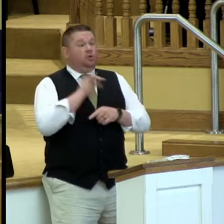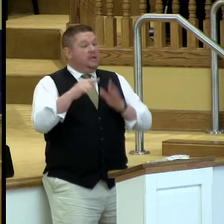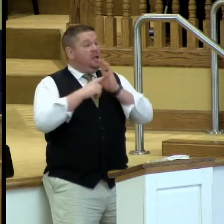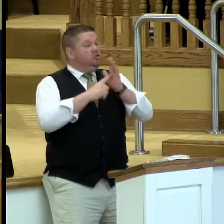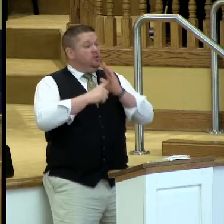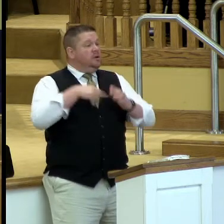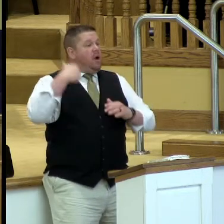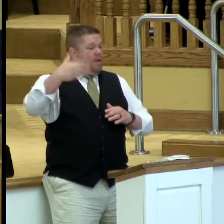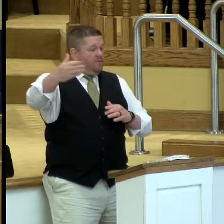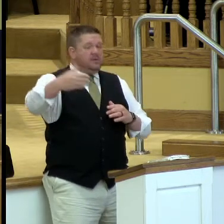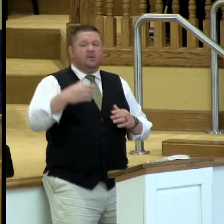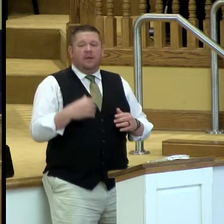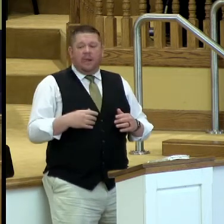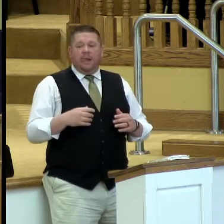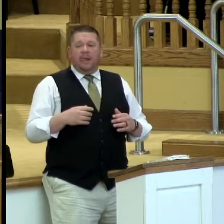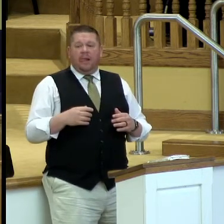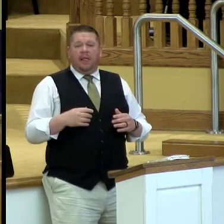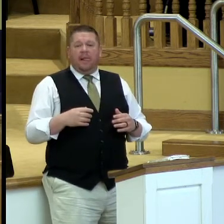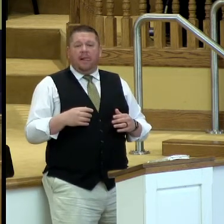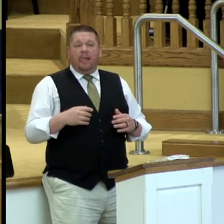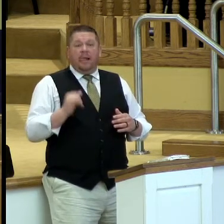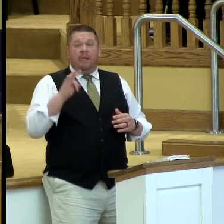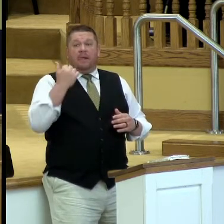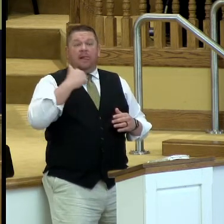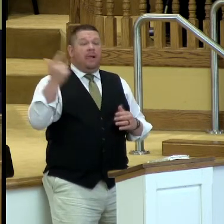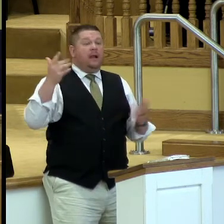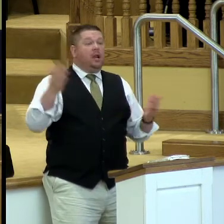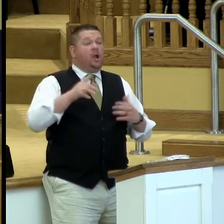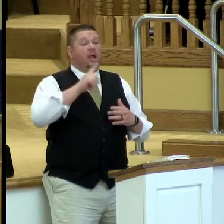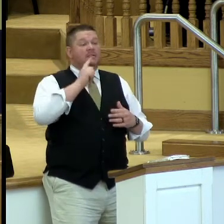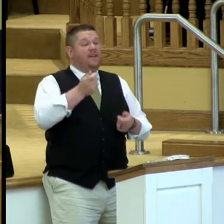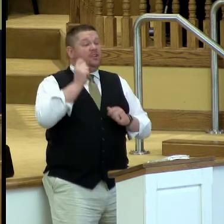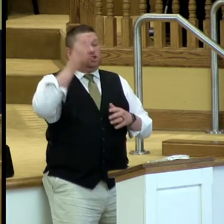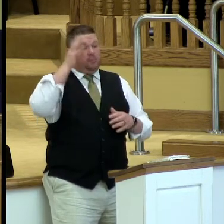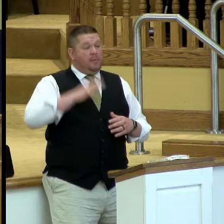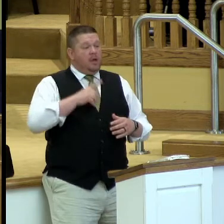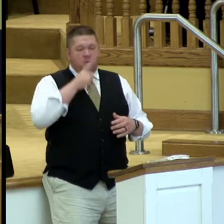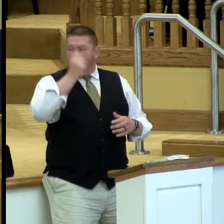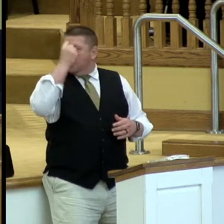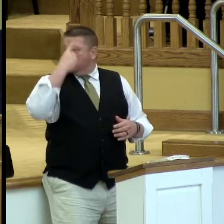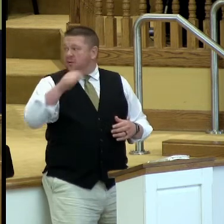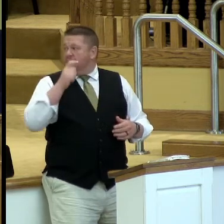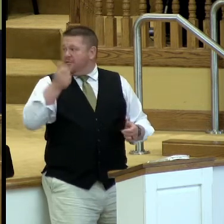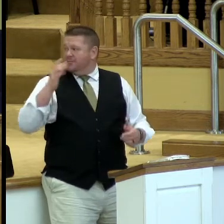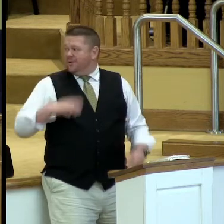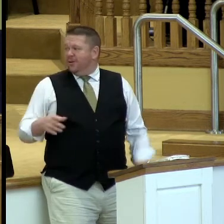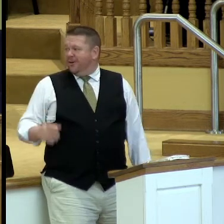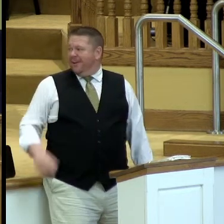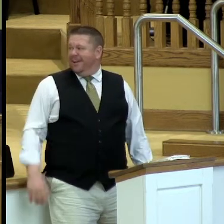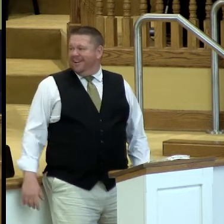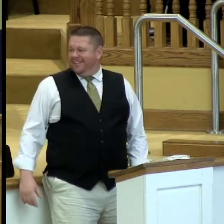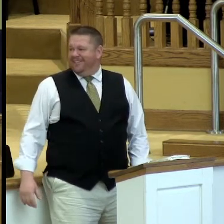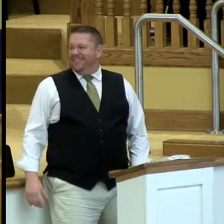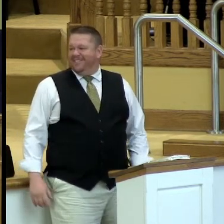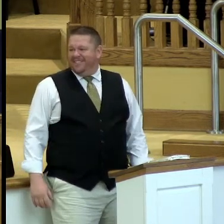this illustration quite often. If anyone in here is a fisherman, you will understand. Does anyone in here